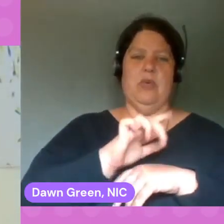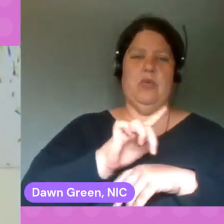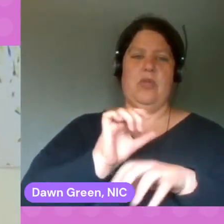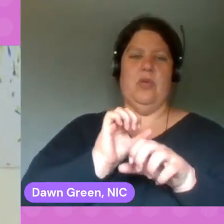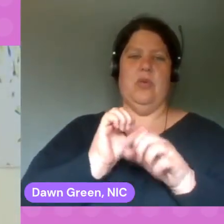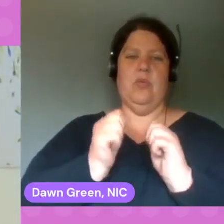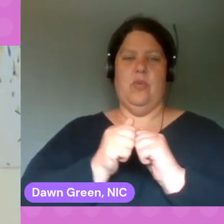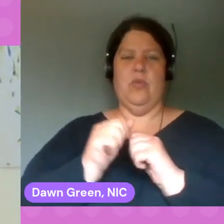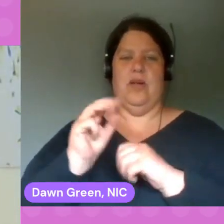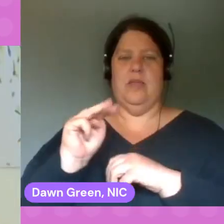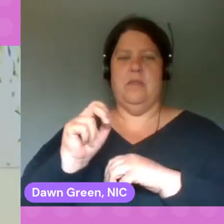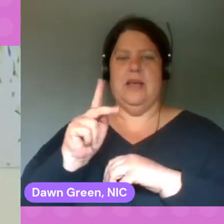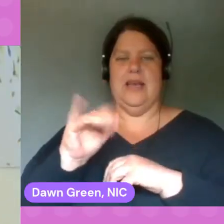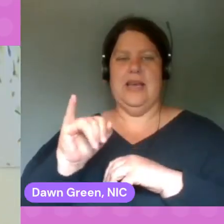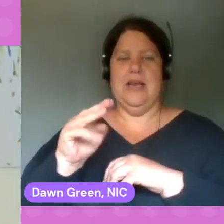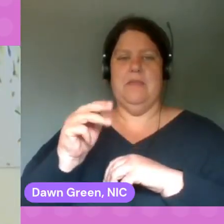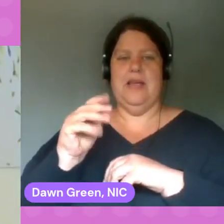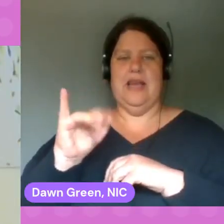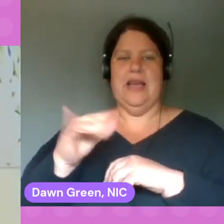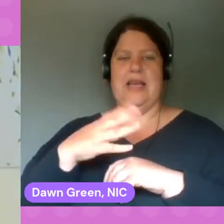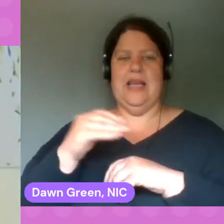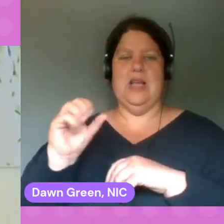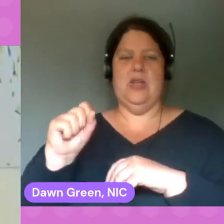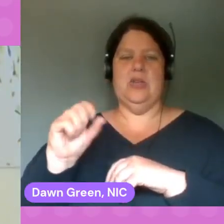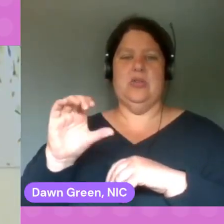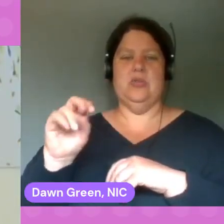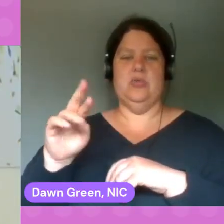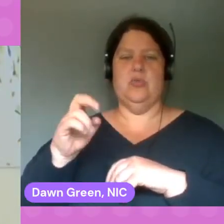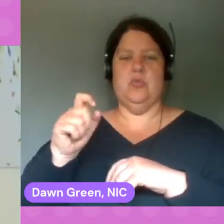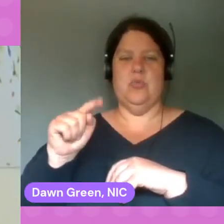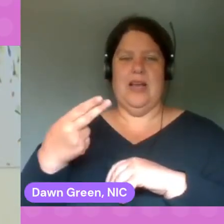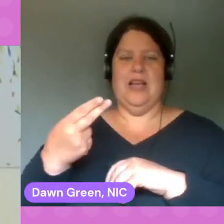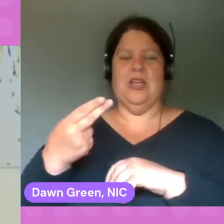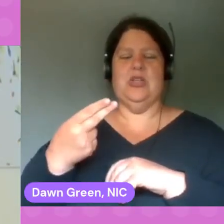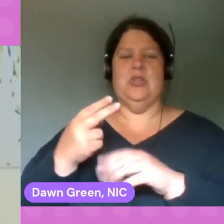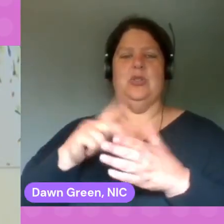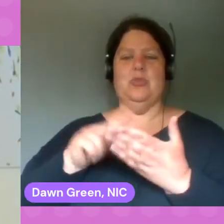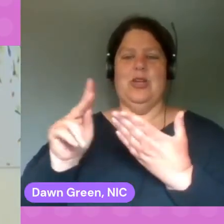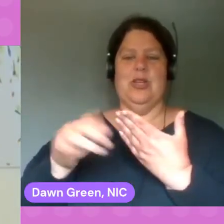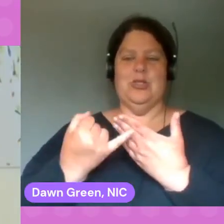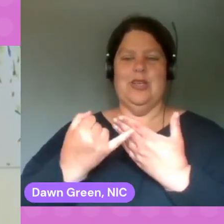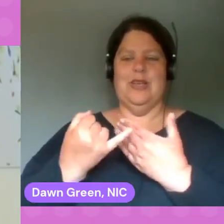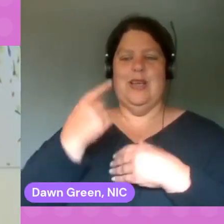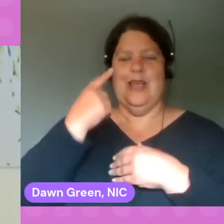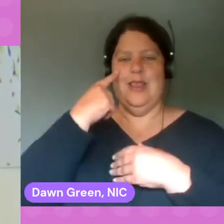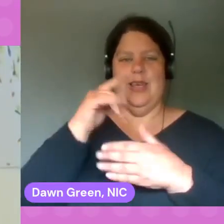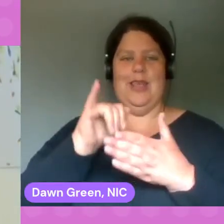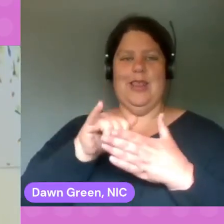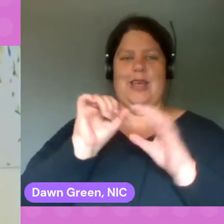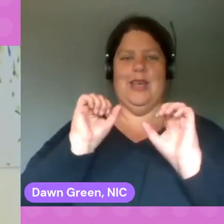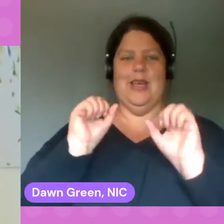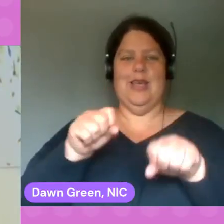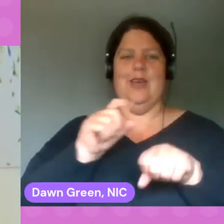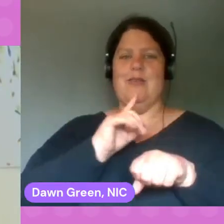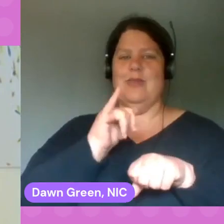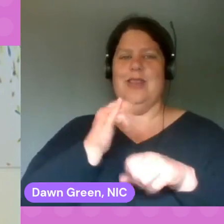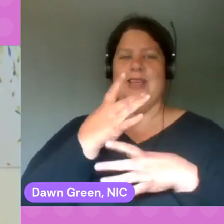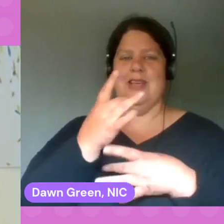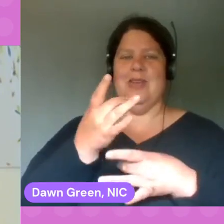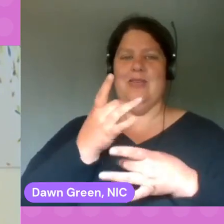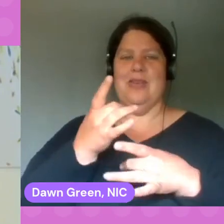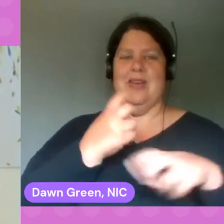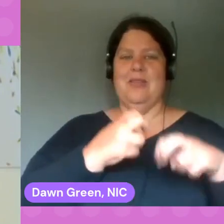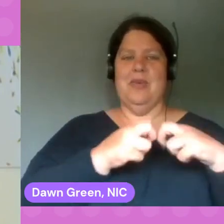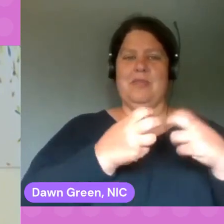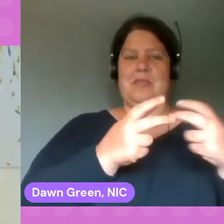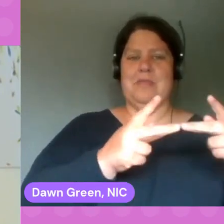makey and scratch triggered projects. And I just think that it can be a really interesting problem space to start